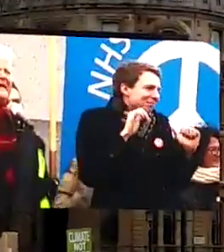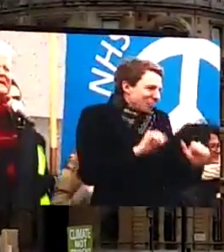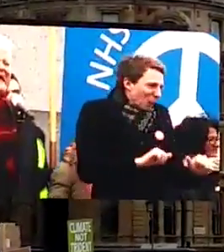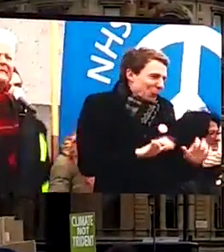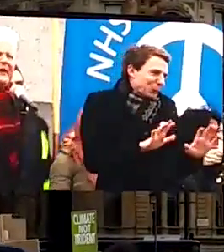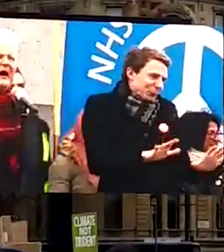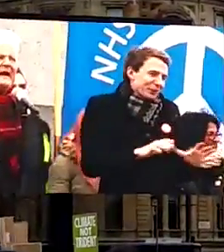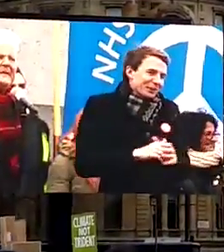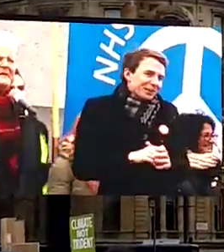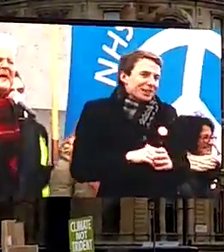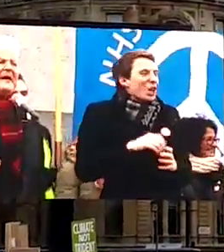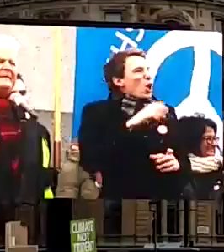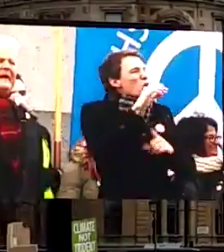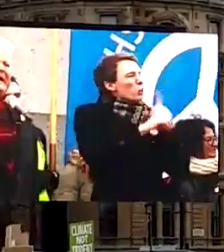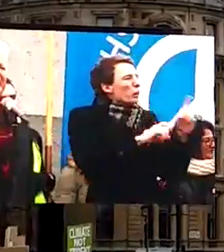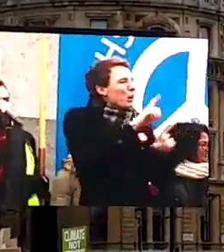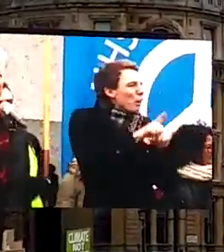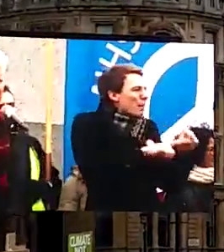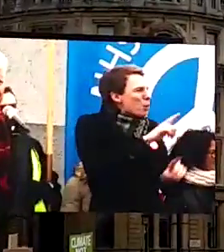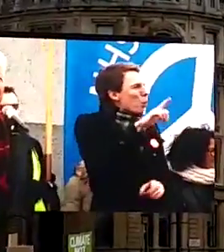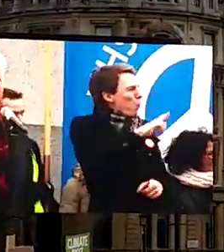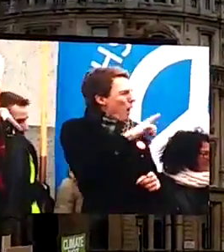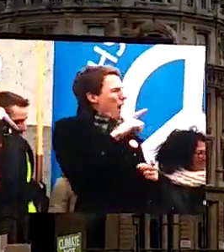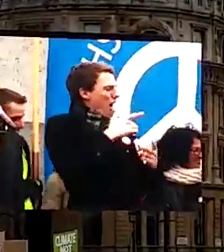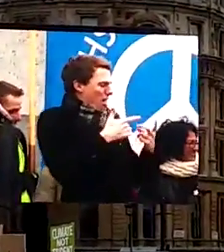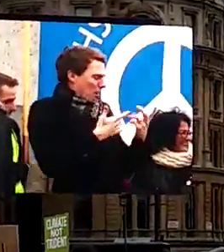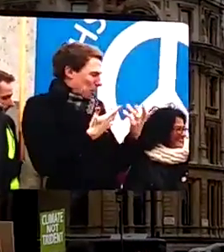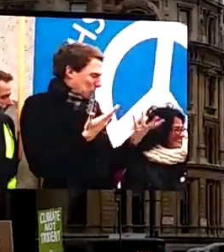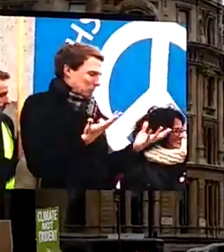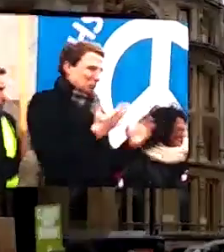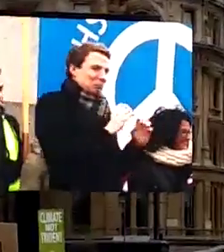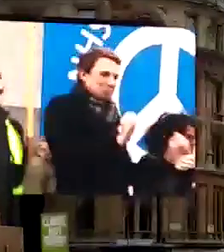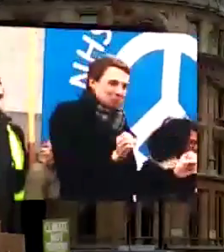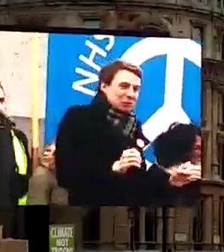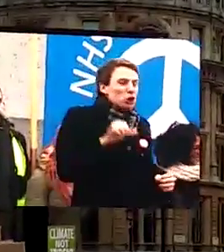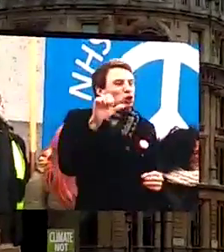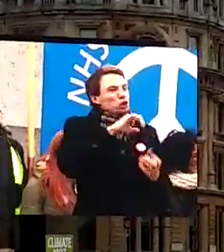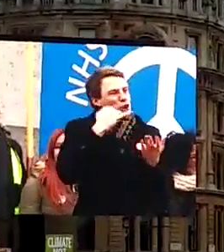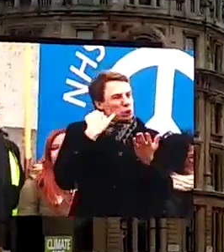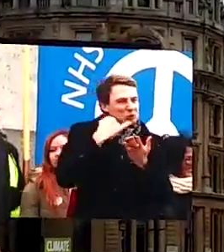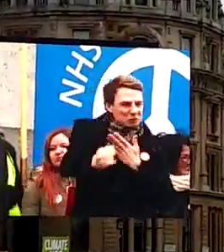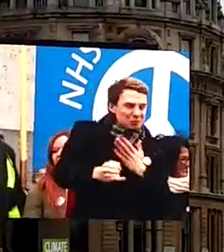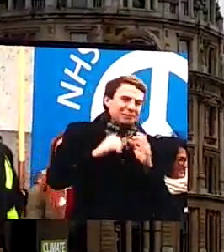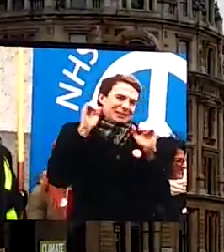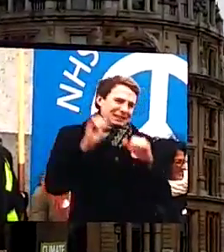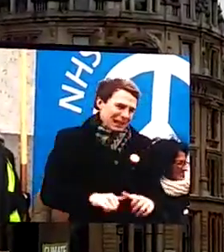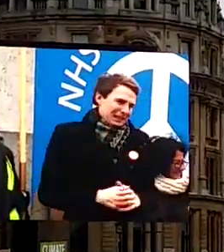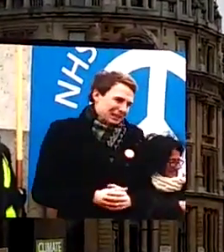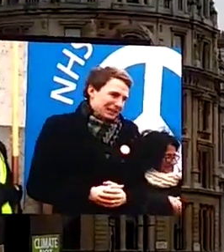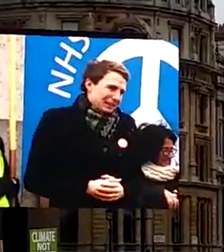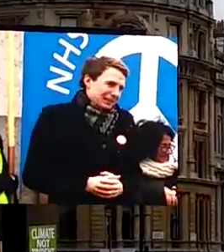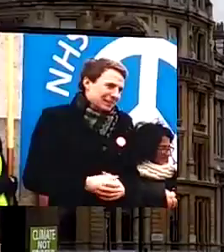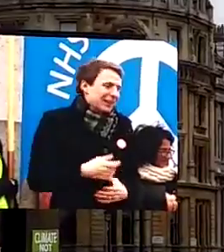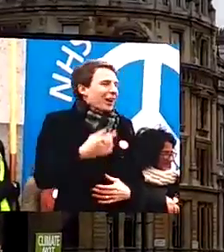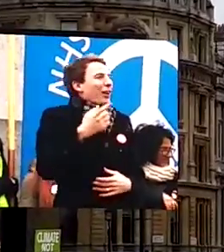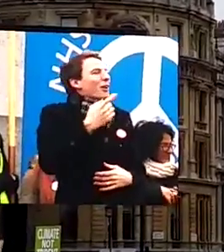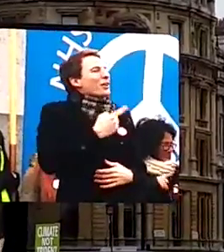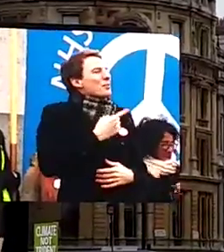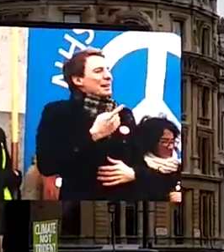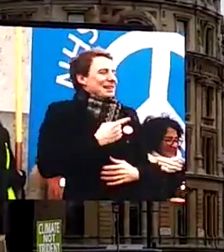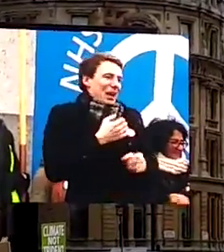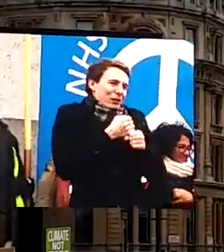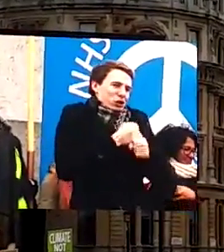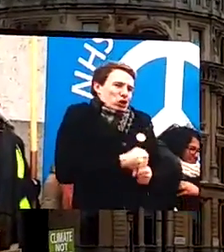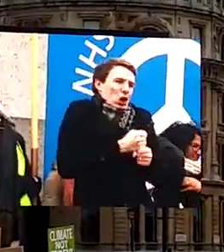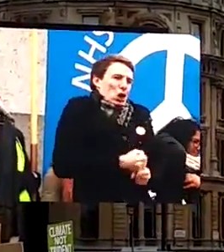weapons. There's every argument for getting rid of them. And I'm happy to say I'm a bit of a delinquent member of my own